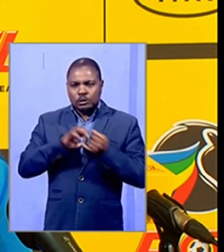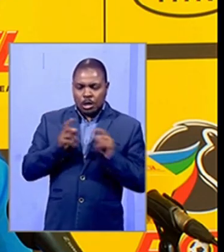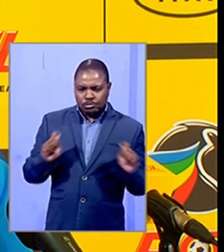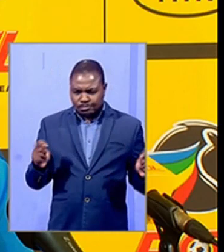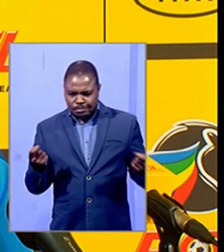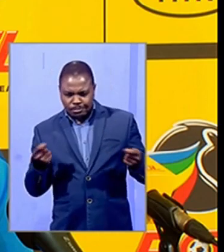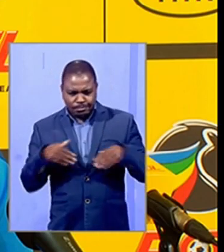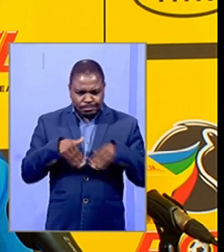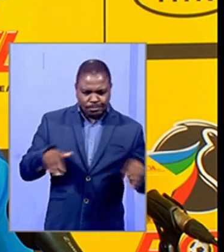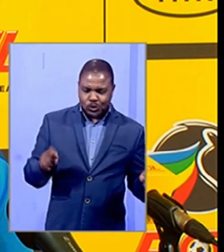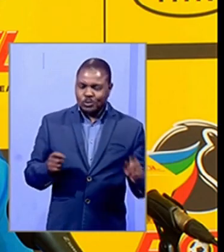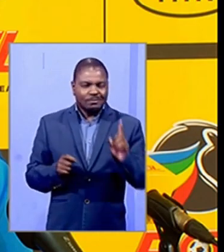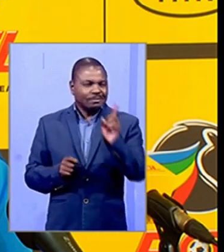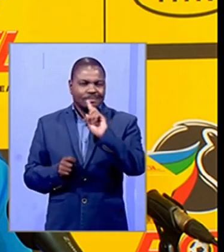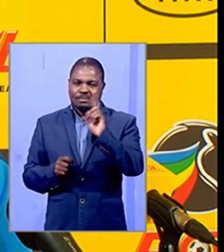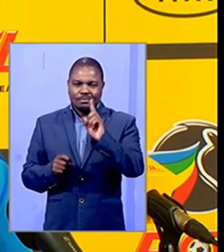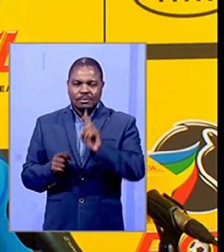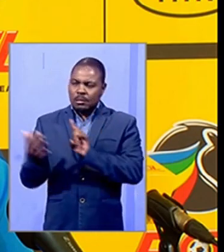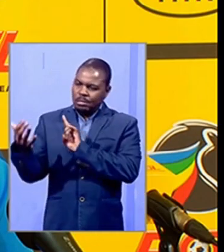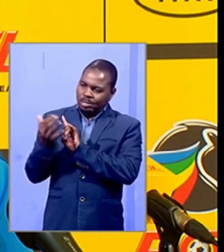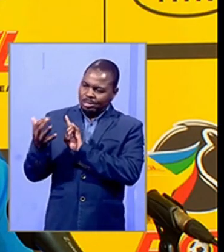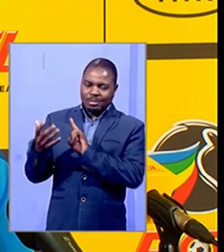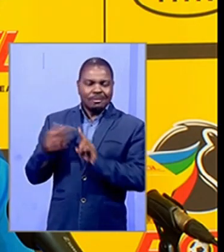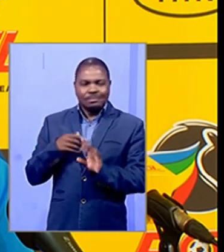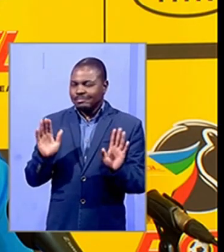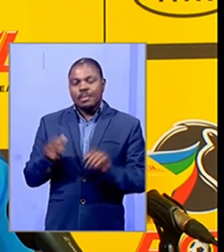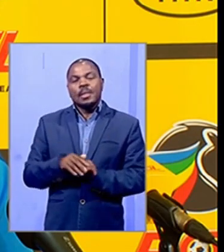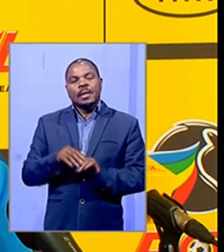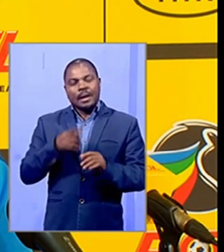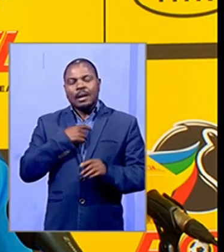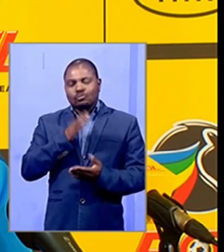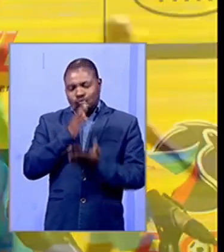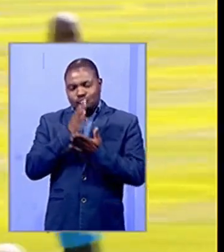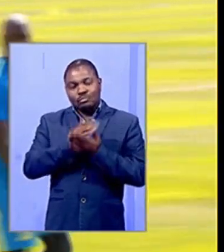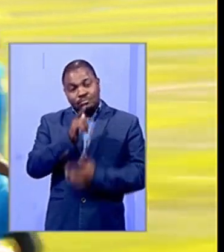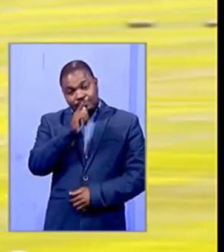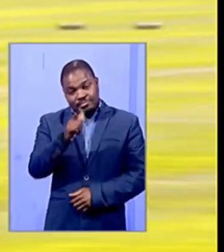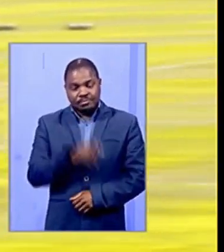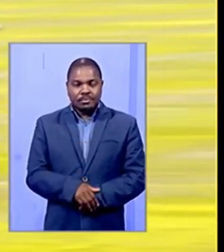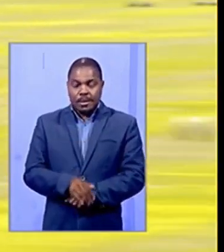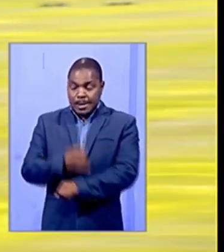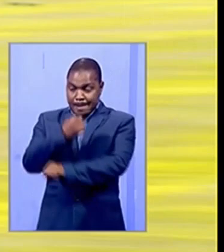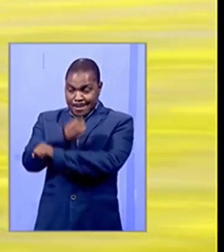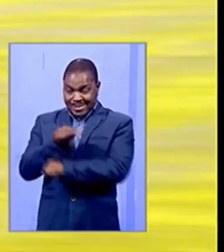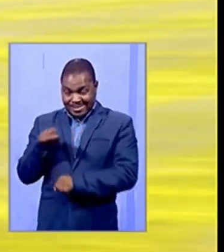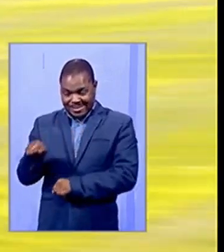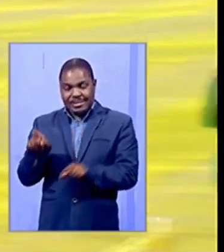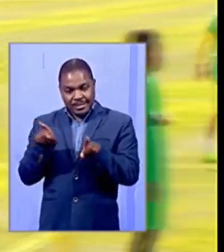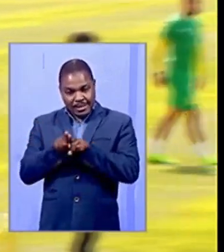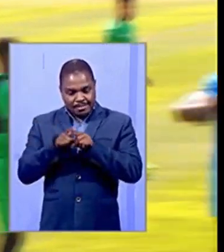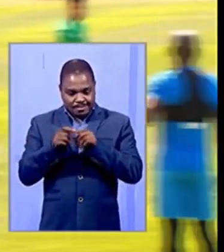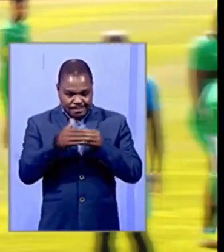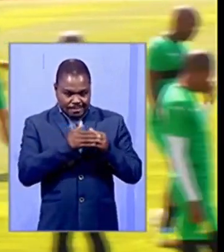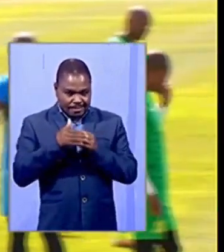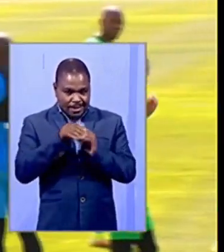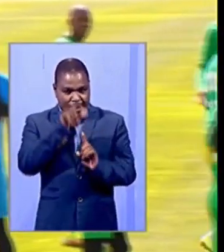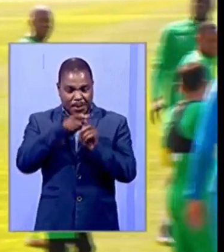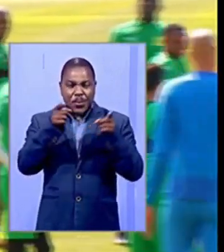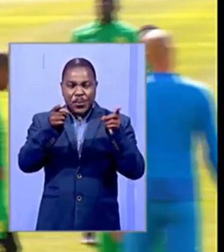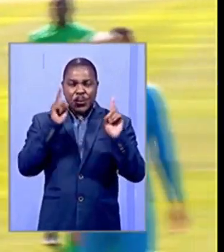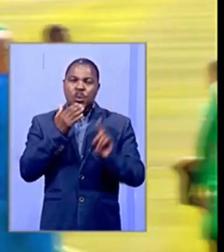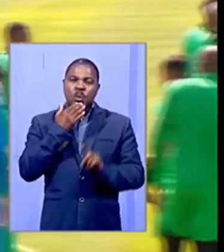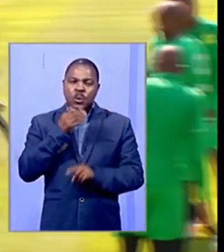and watch them playing in front of us. That one I can guarantee you. Pirates e swanetše go hlokomela moralo ka pele o